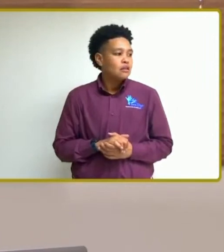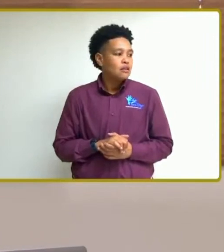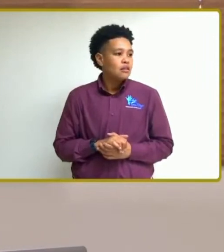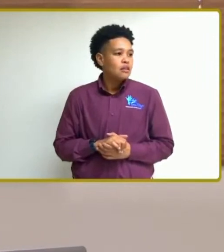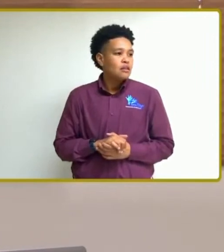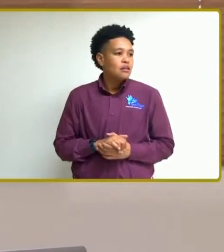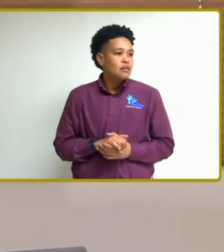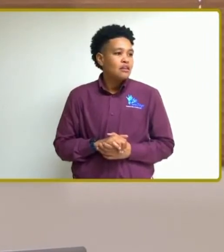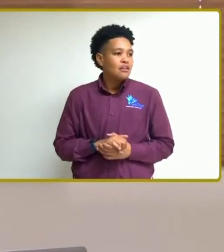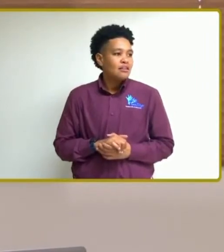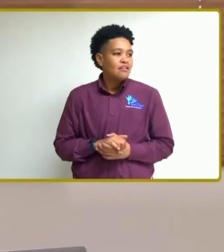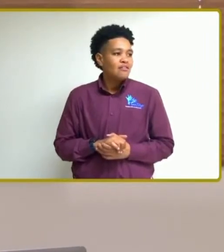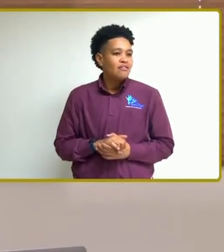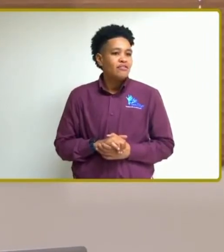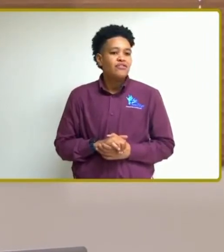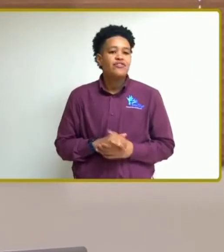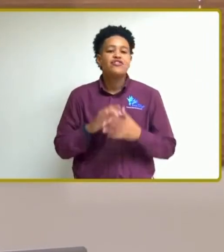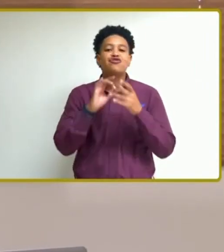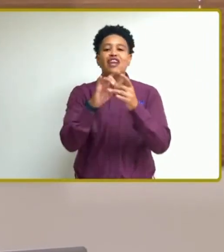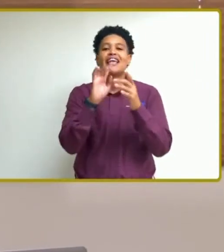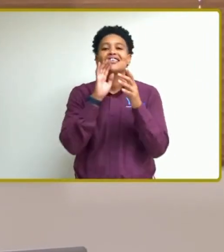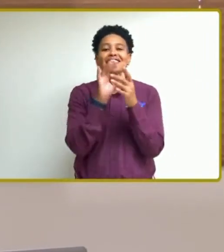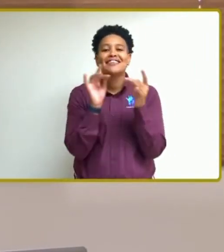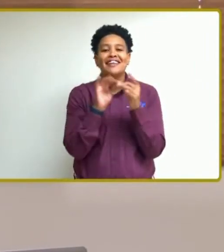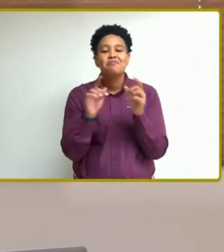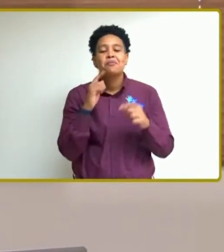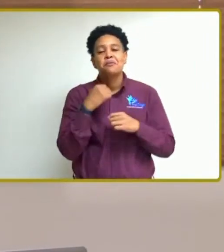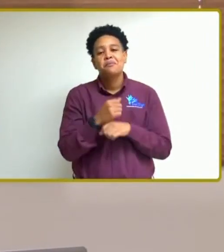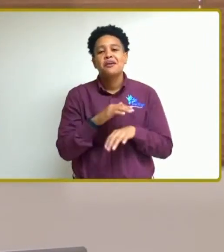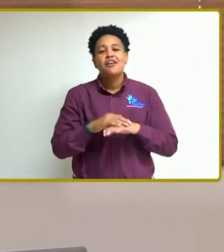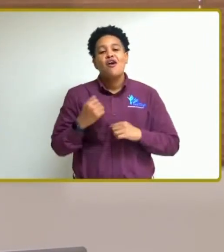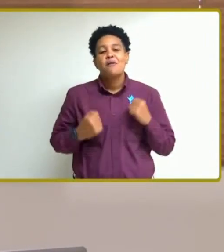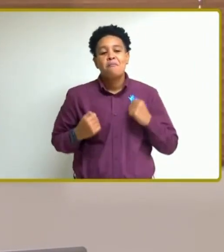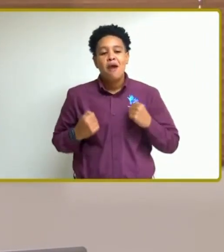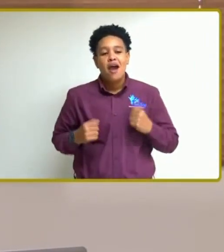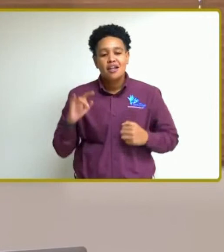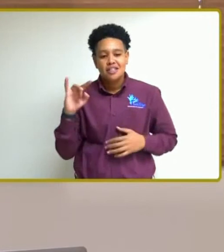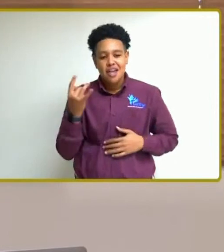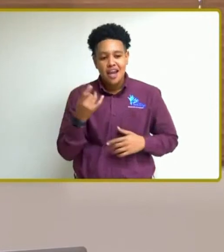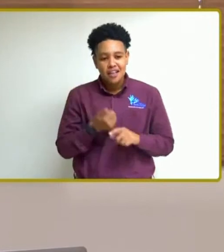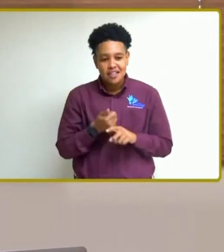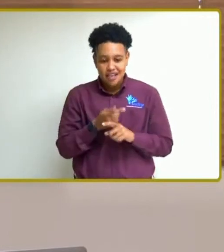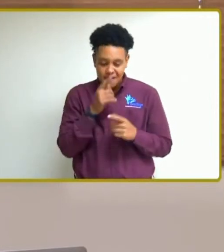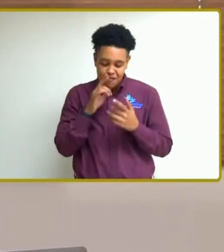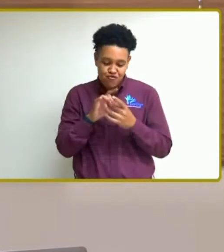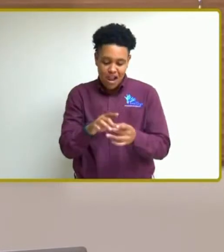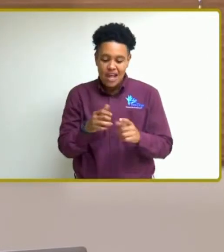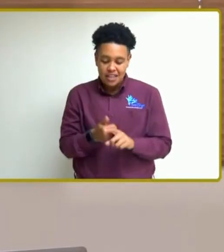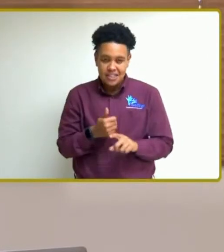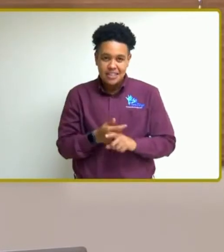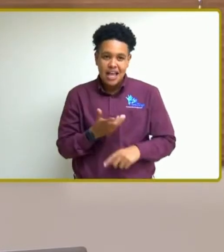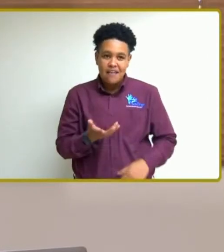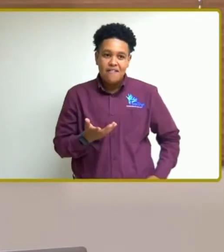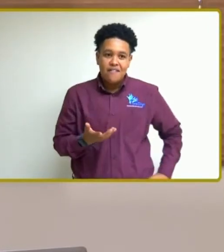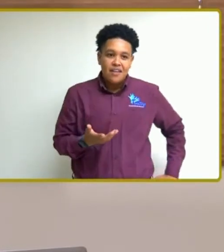In terms of the statement made on March the 8th, in terms of the